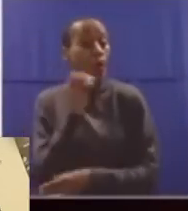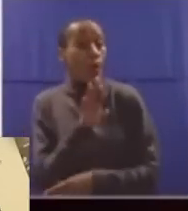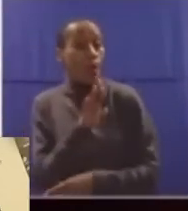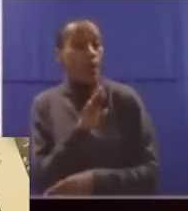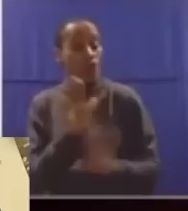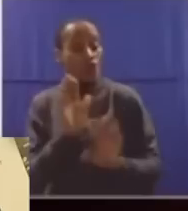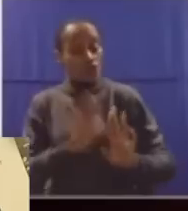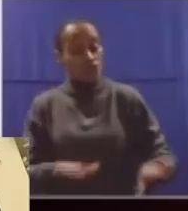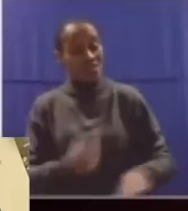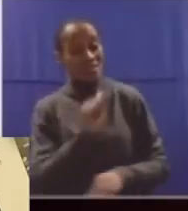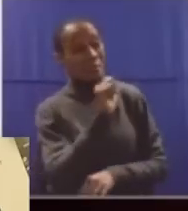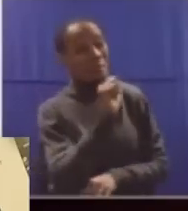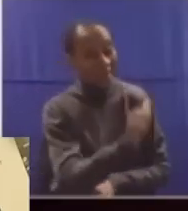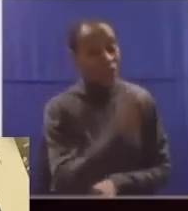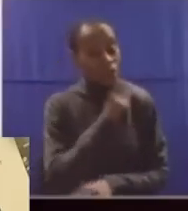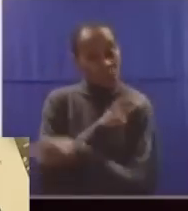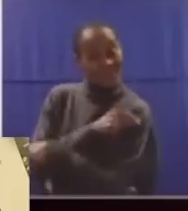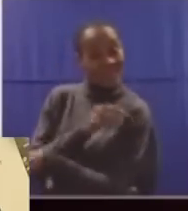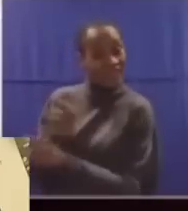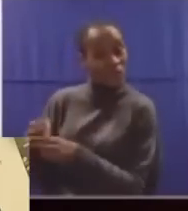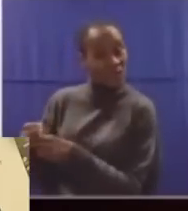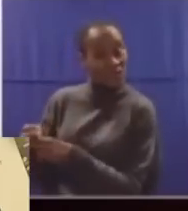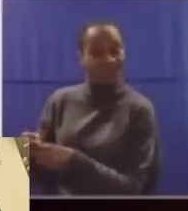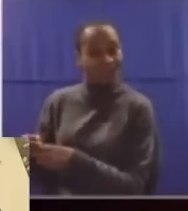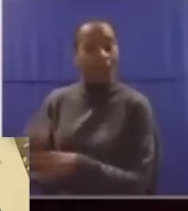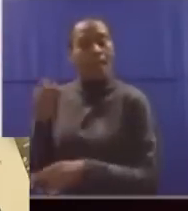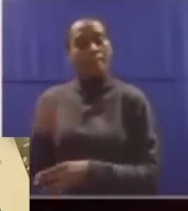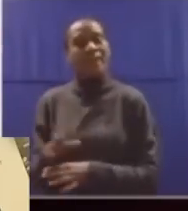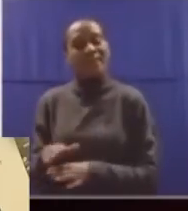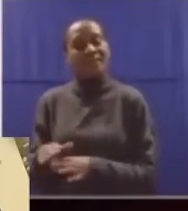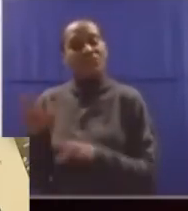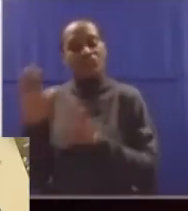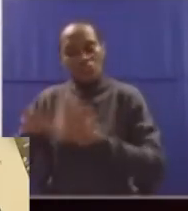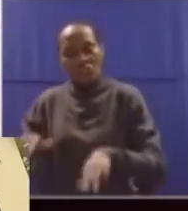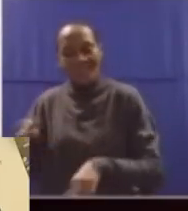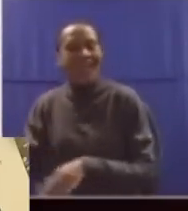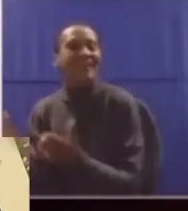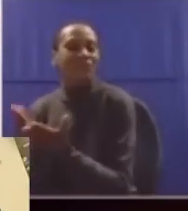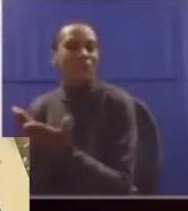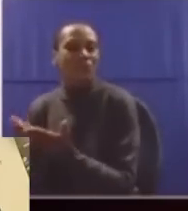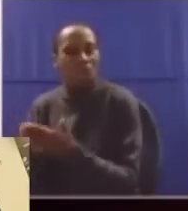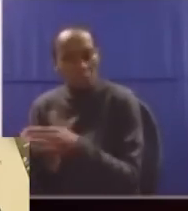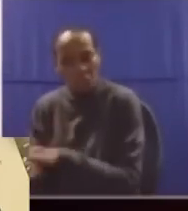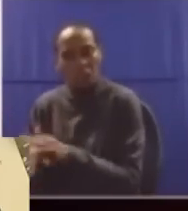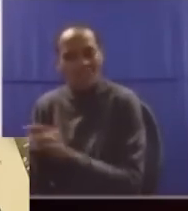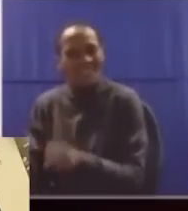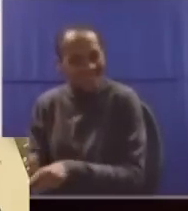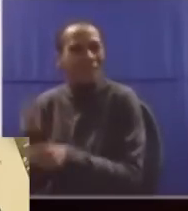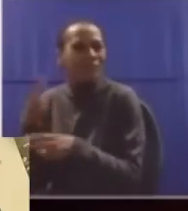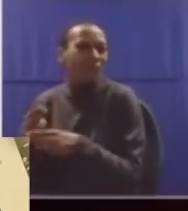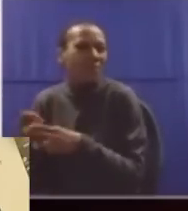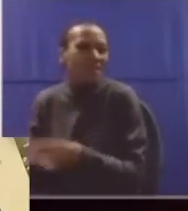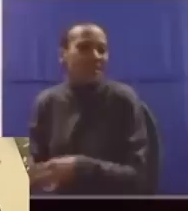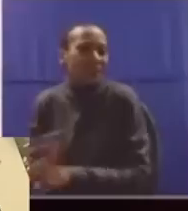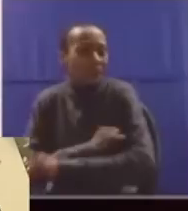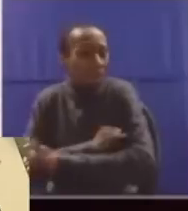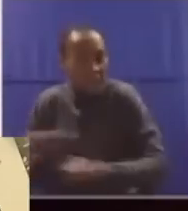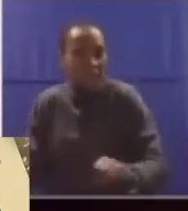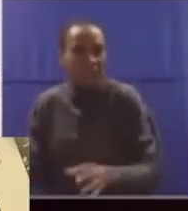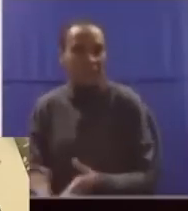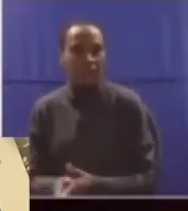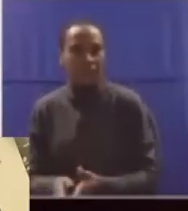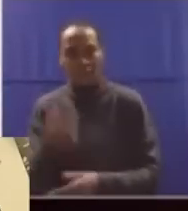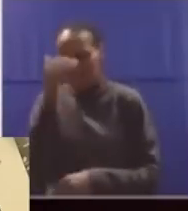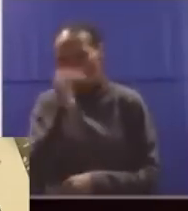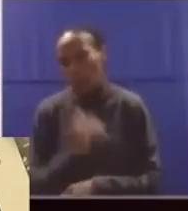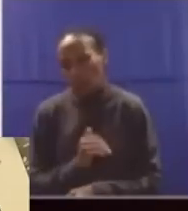her grandchildren to use them. But the learners at Langalam School are still subjected to those conditions to this day.